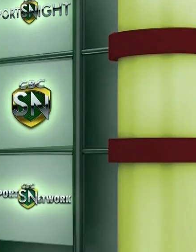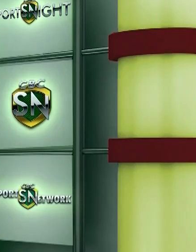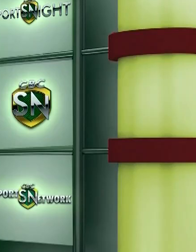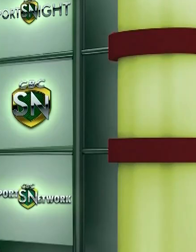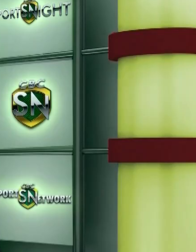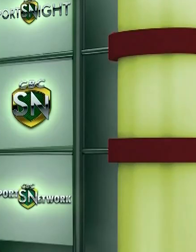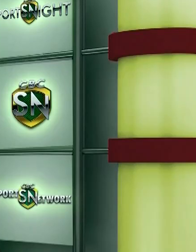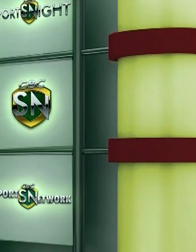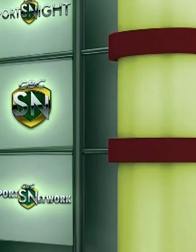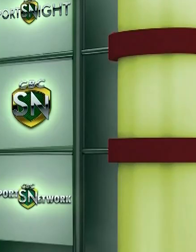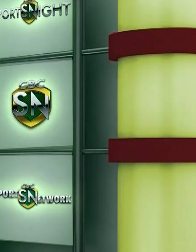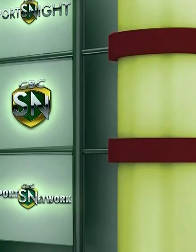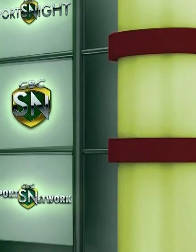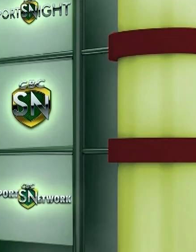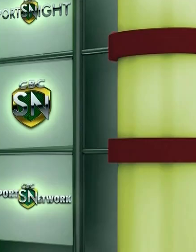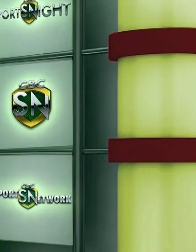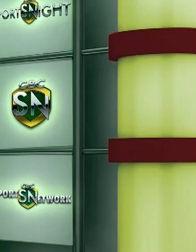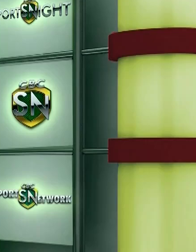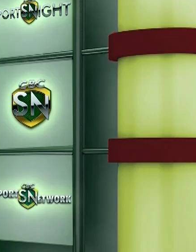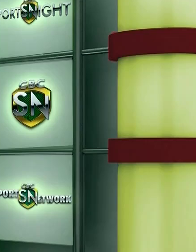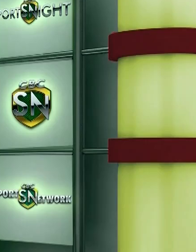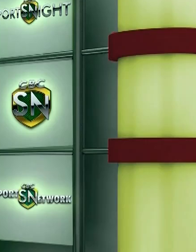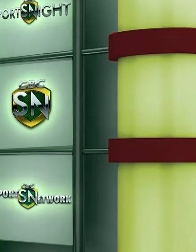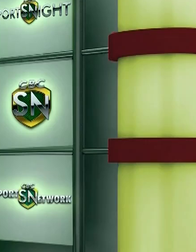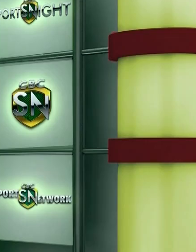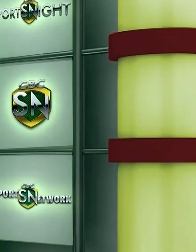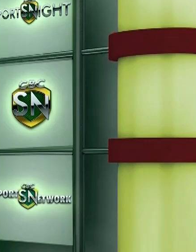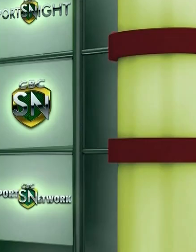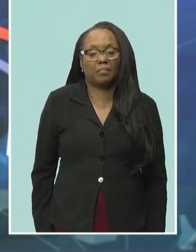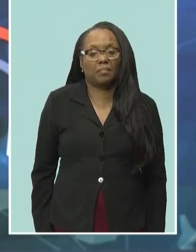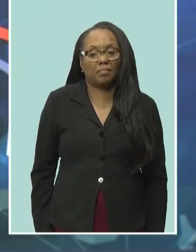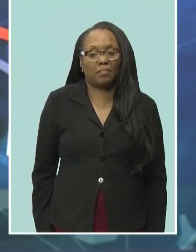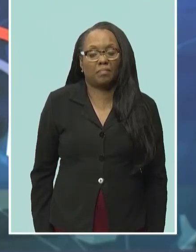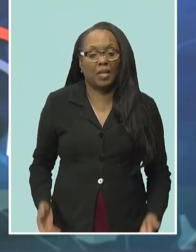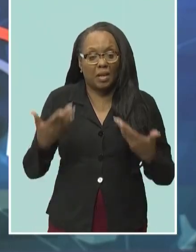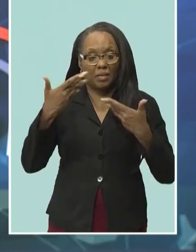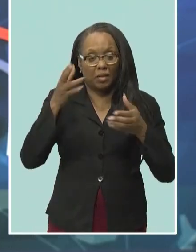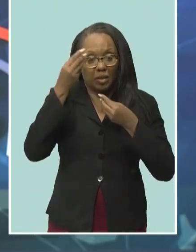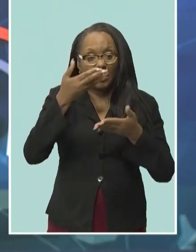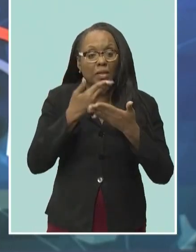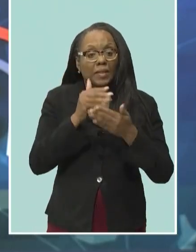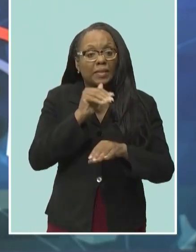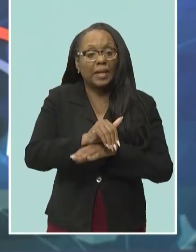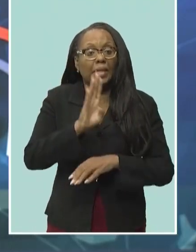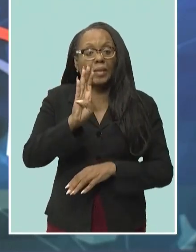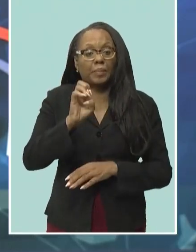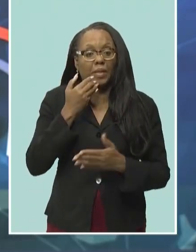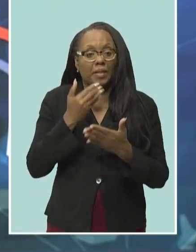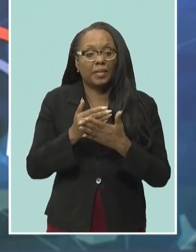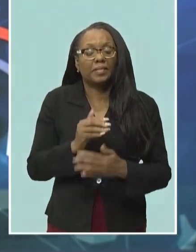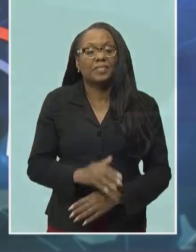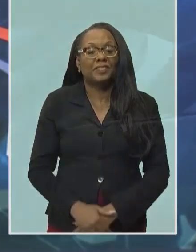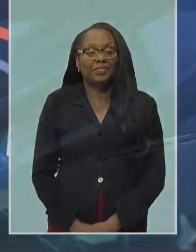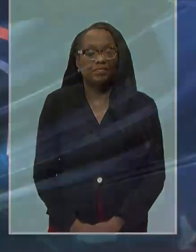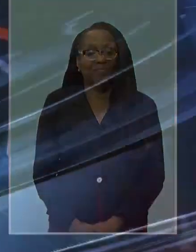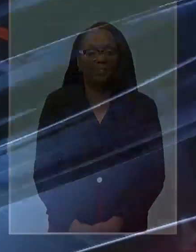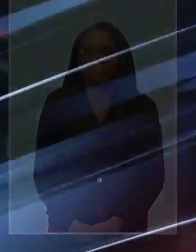points, while Zachary Hines had a game-high 35 for QC. That's our news. Good night and be good.